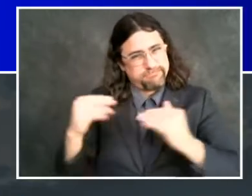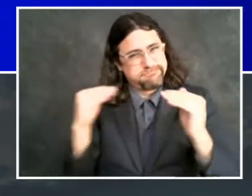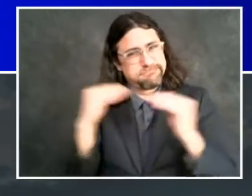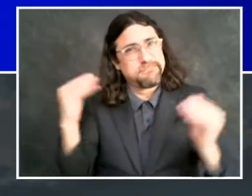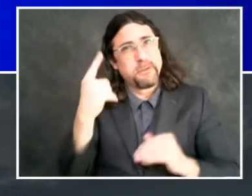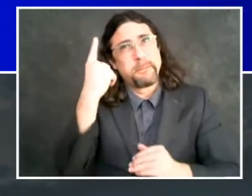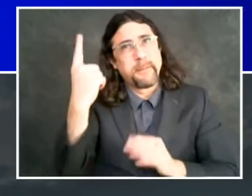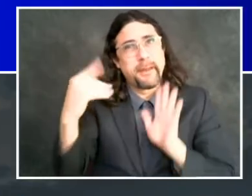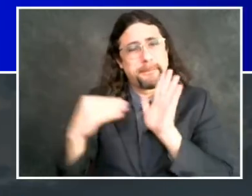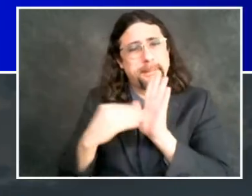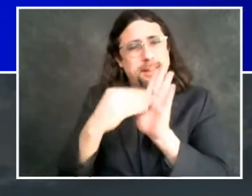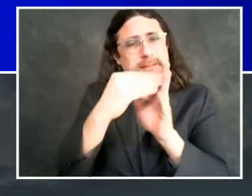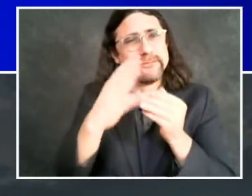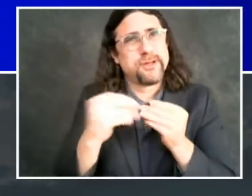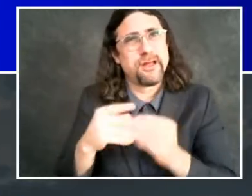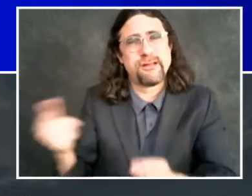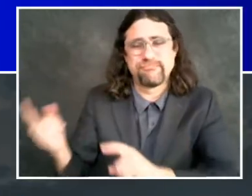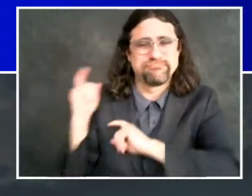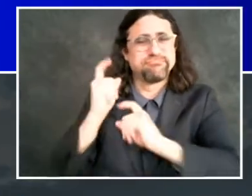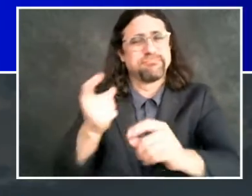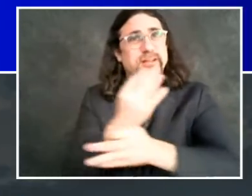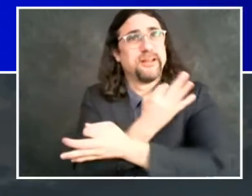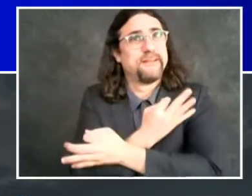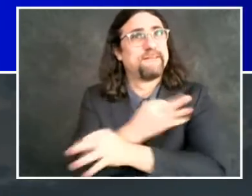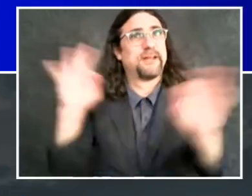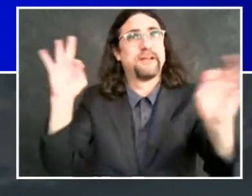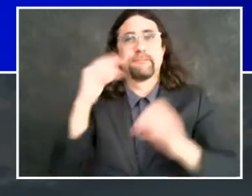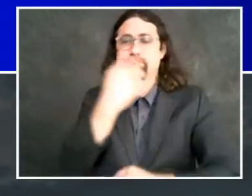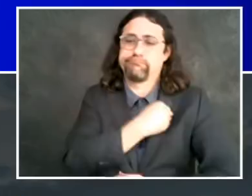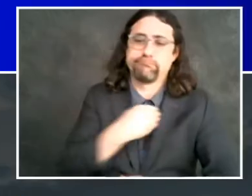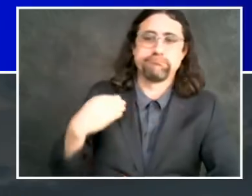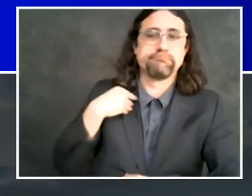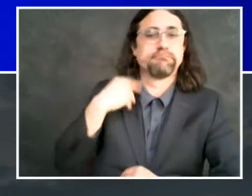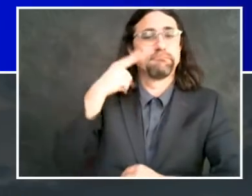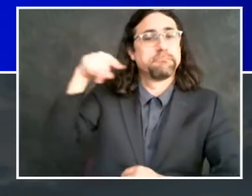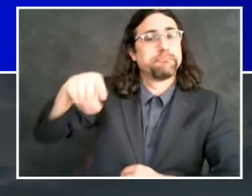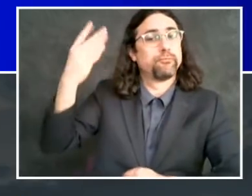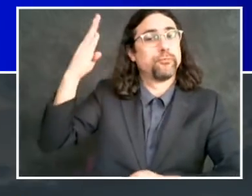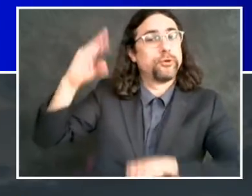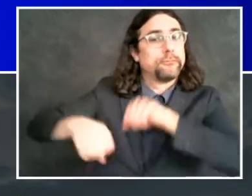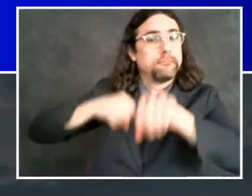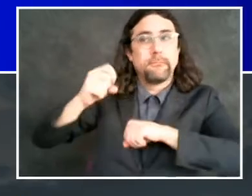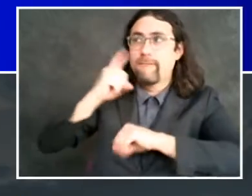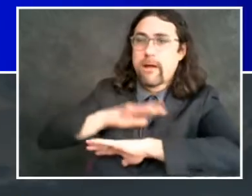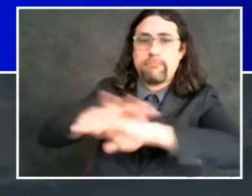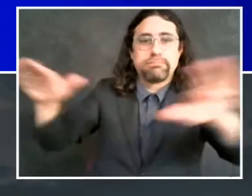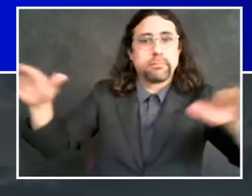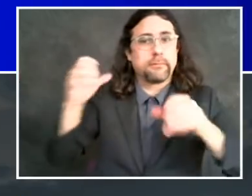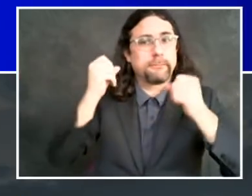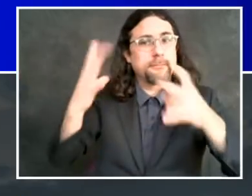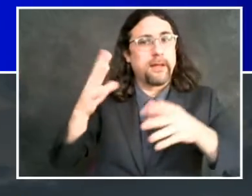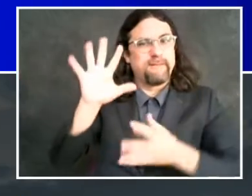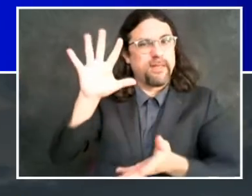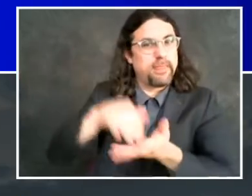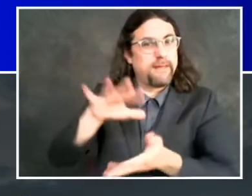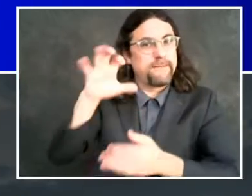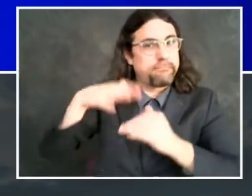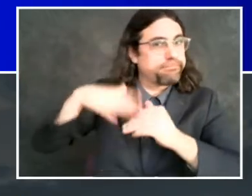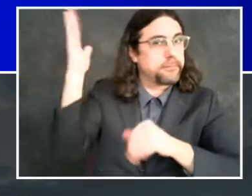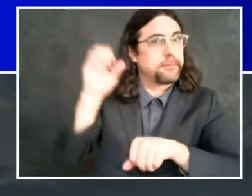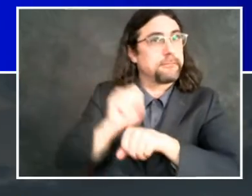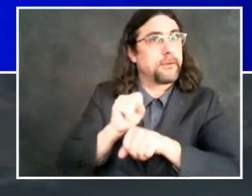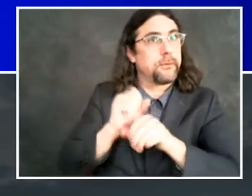need this alternative. And on top of that, Citi Bike will be expanding with